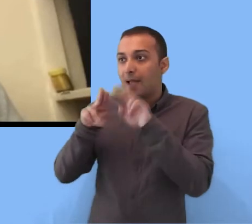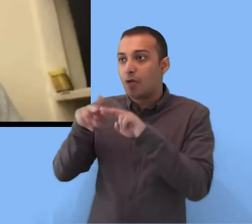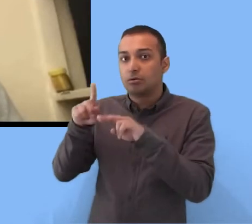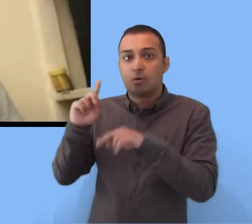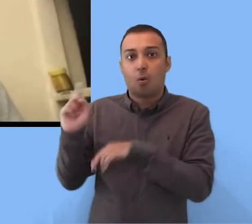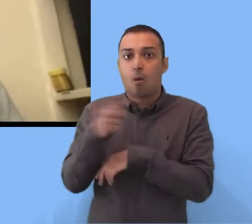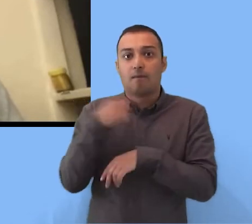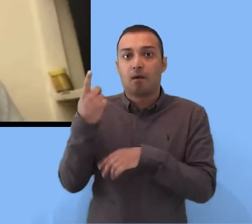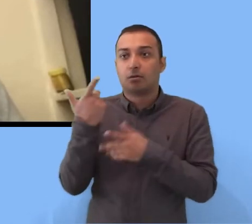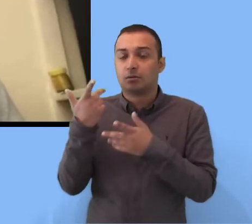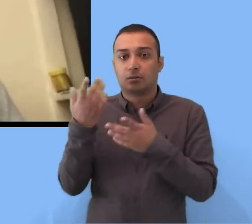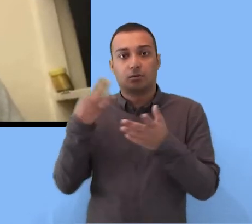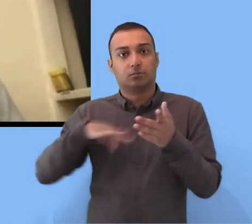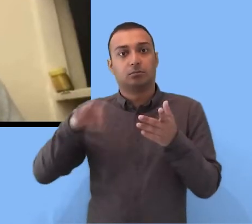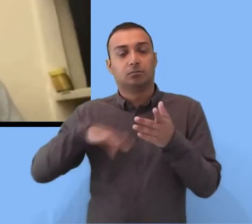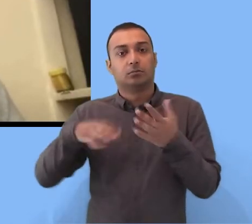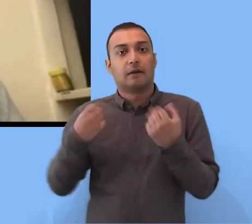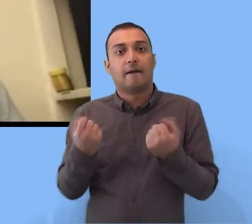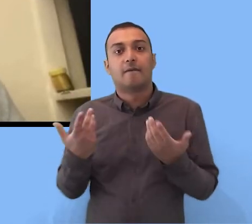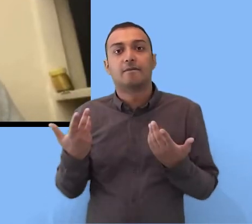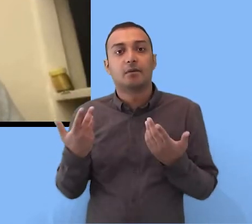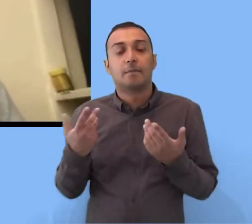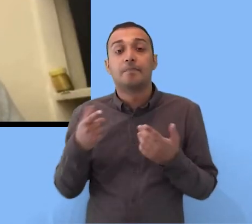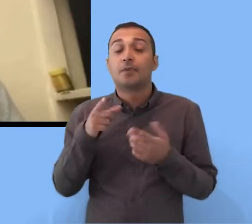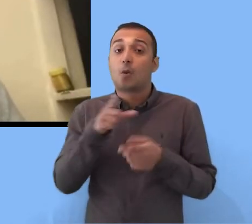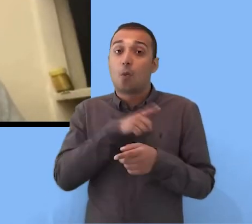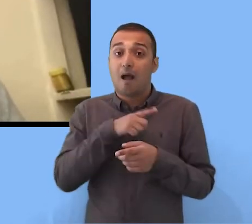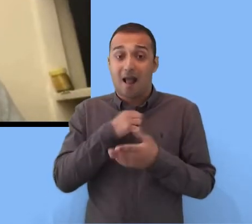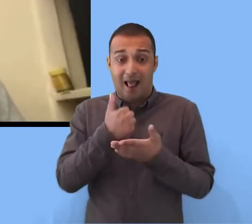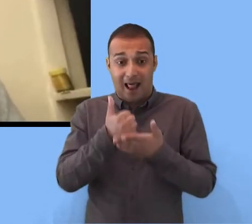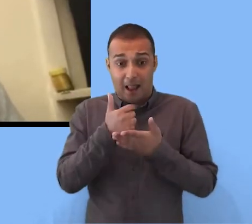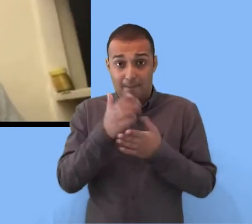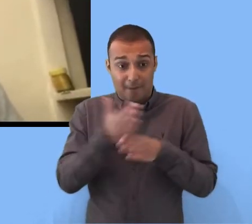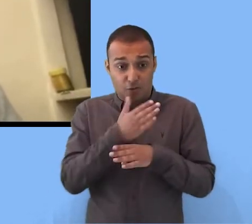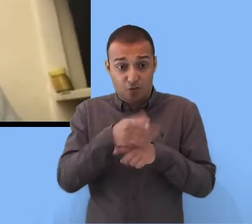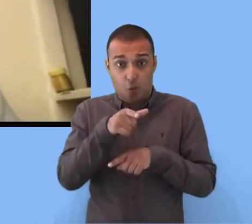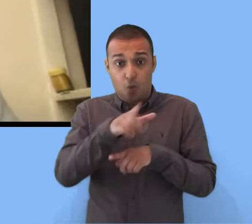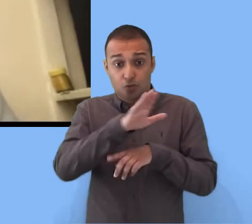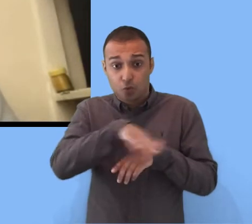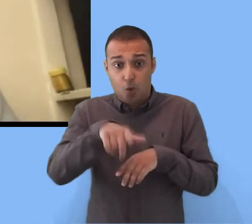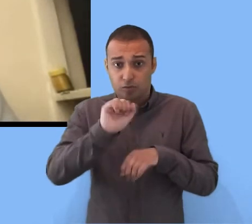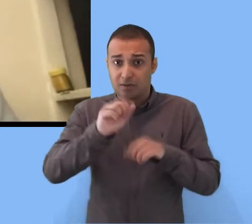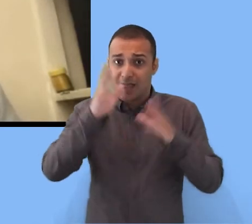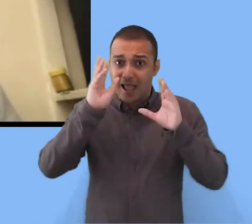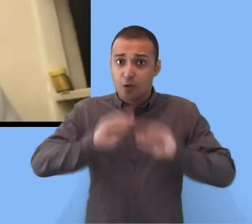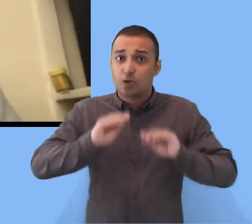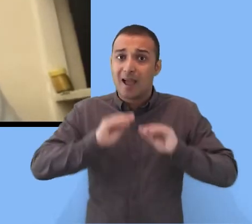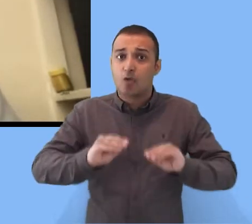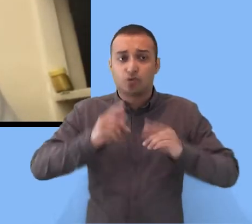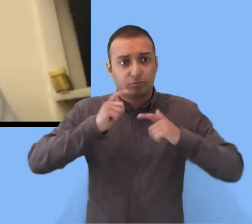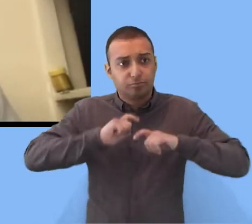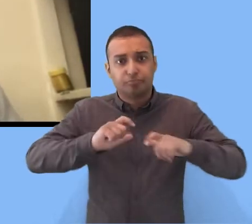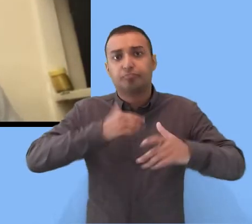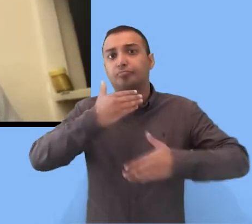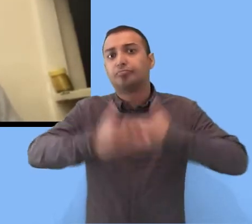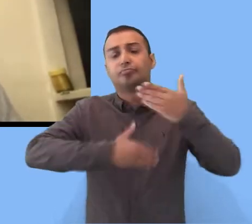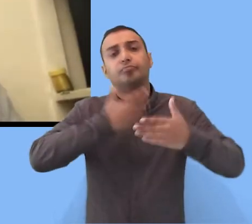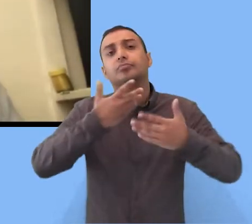children's learning, care, and experience consistent. And my 6 parental engagement tips